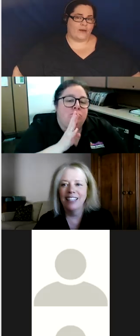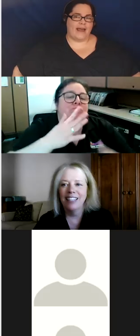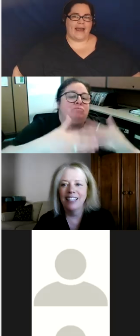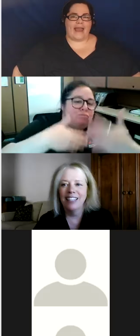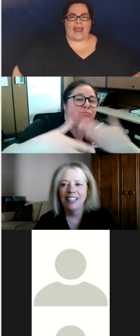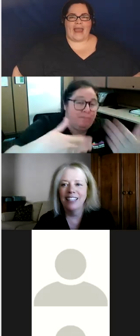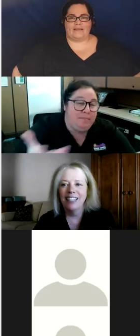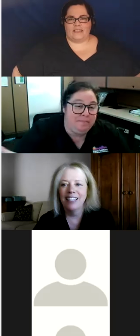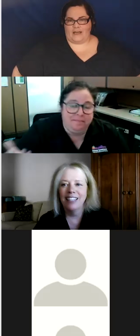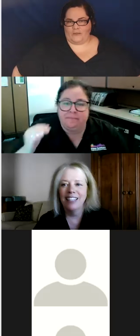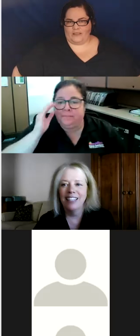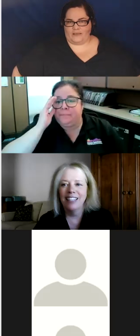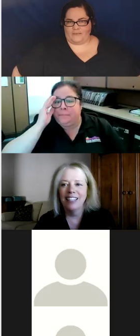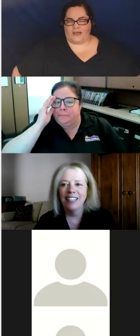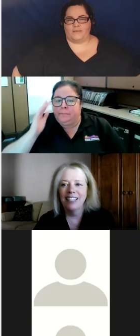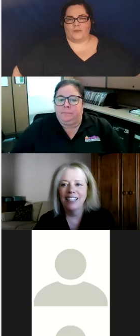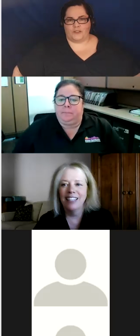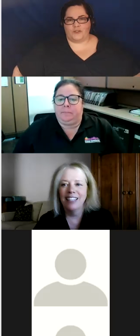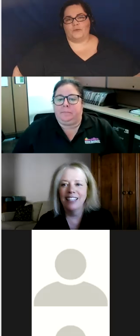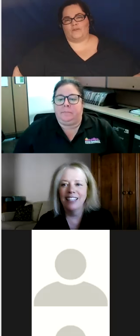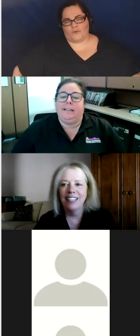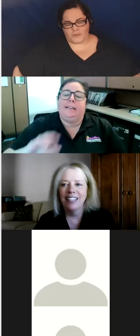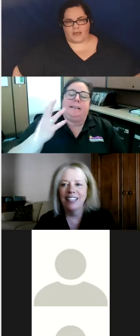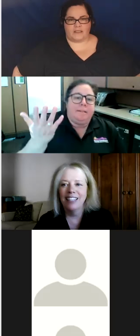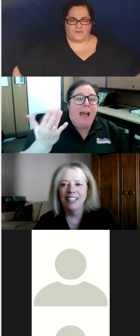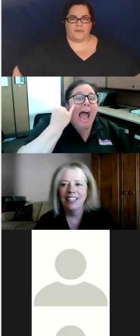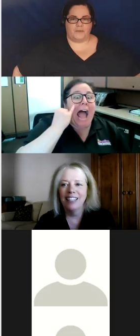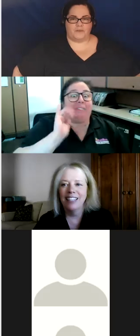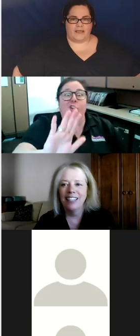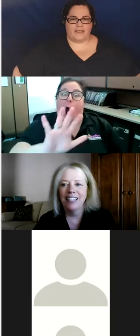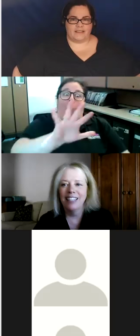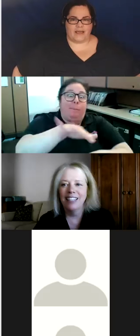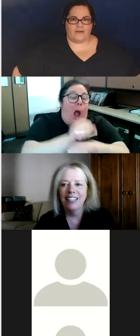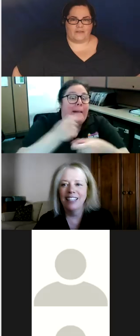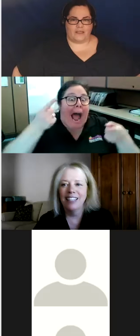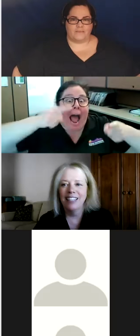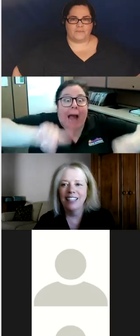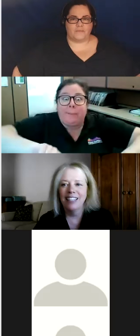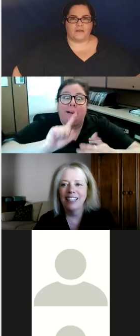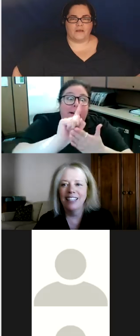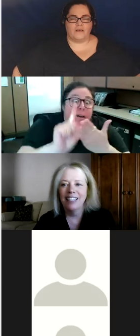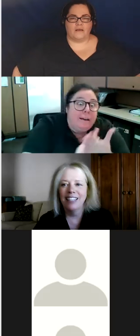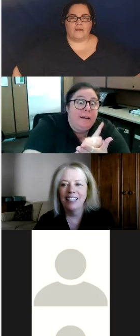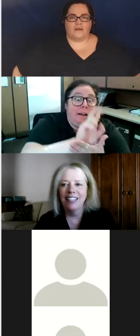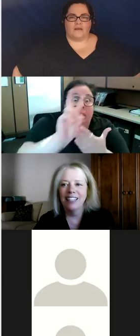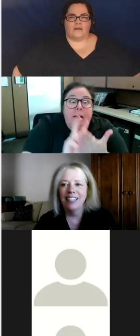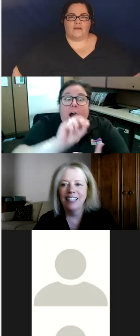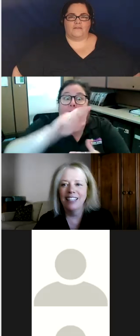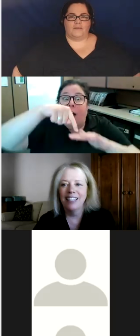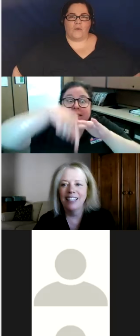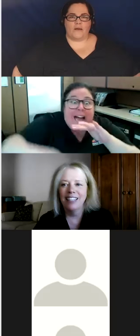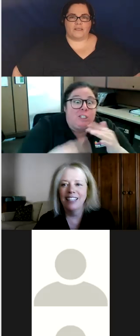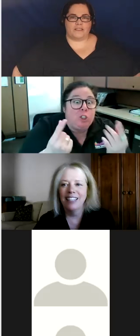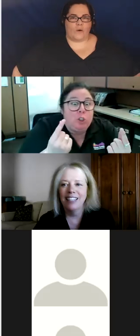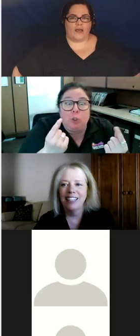you and take notes at the same time. So make sure you give those pauses for people to write things down if needed. If